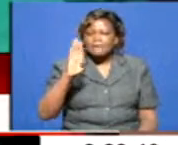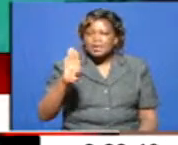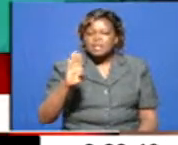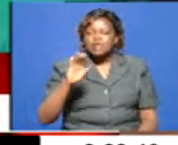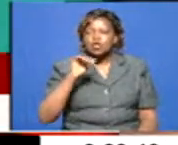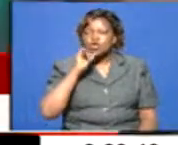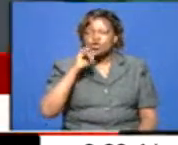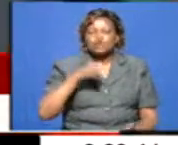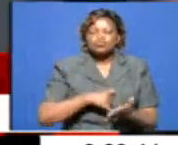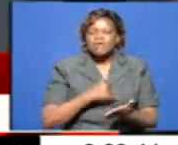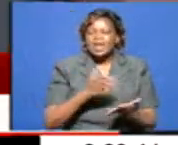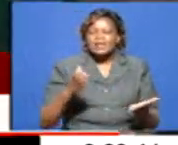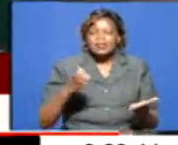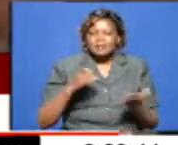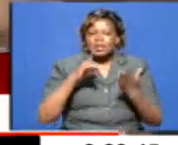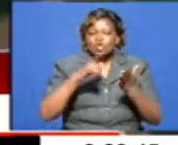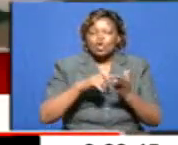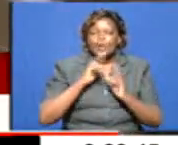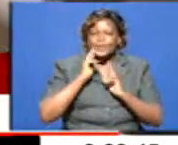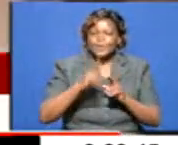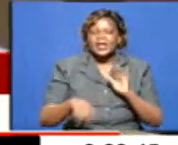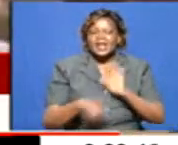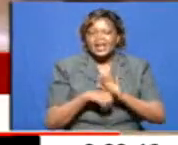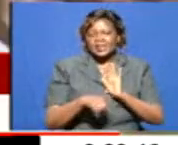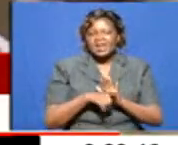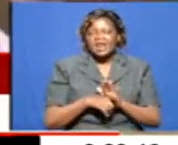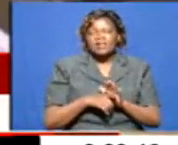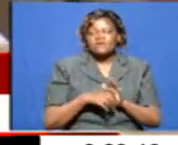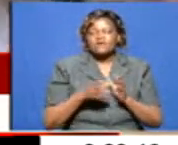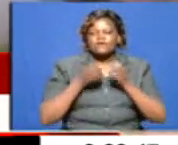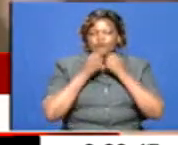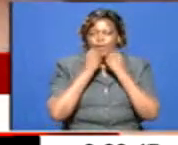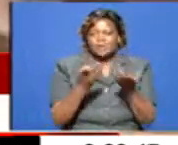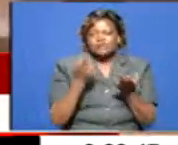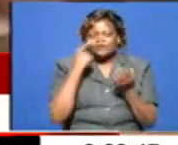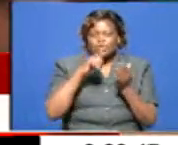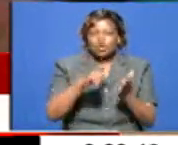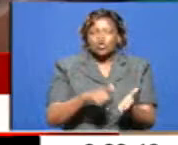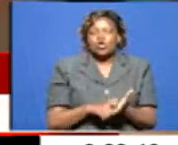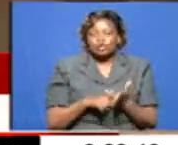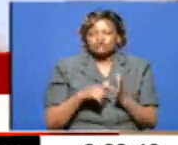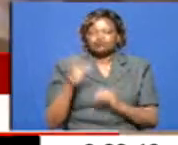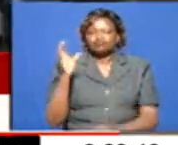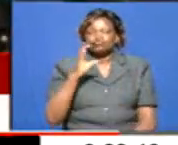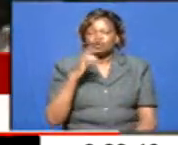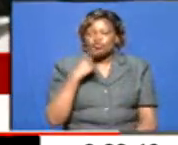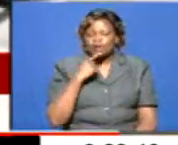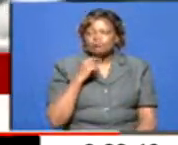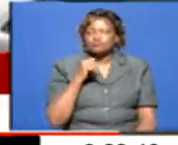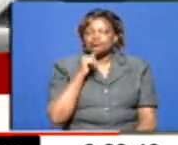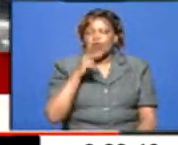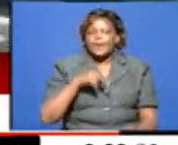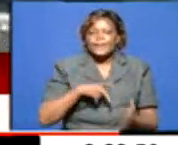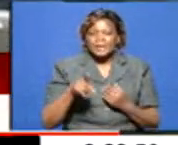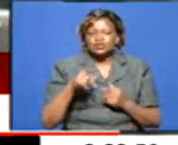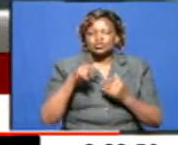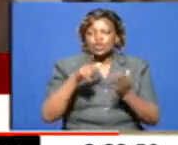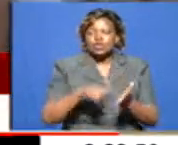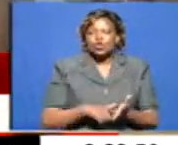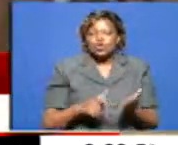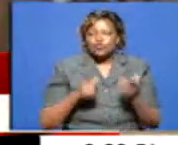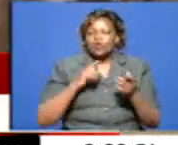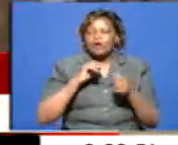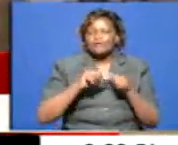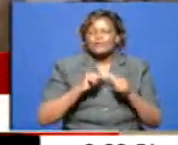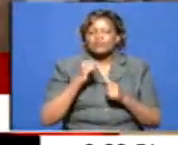report and negative credit information for loans of a customer who has defaulted on a loan of up to 5